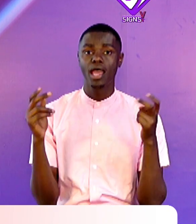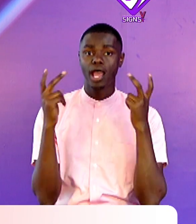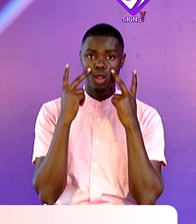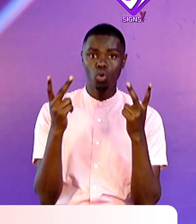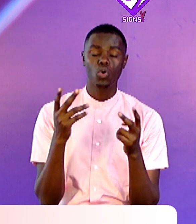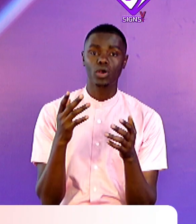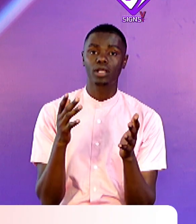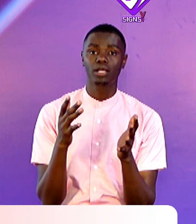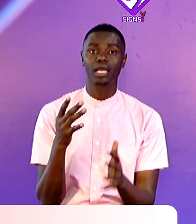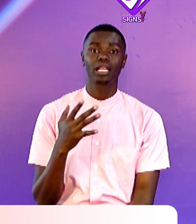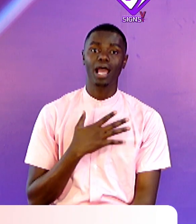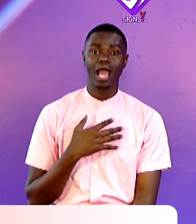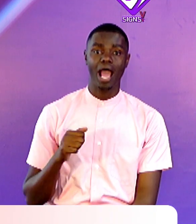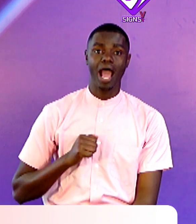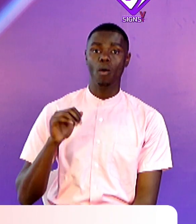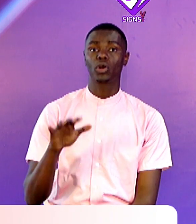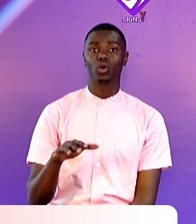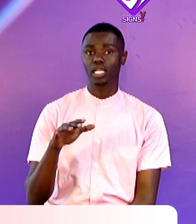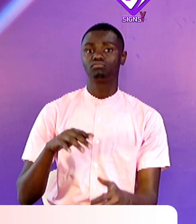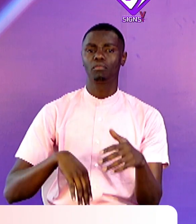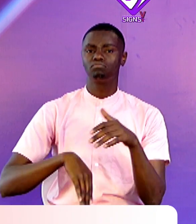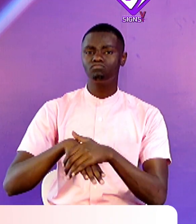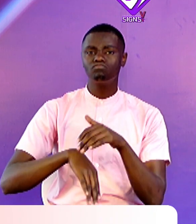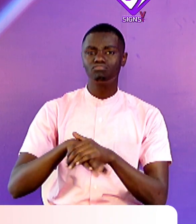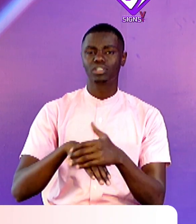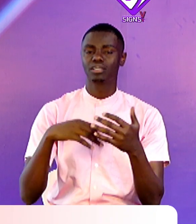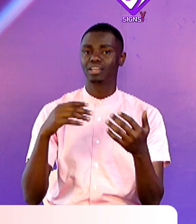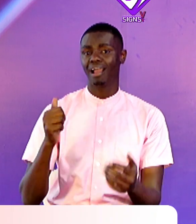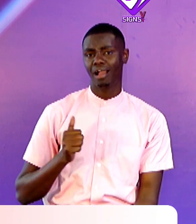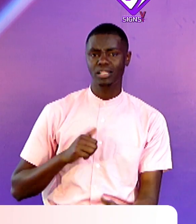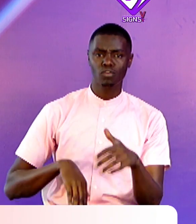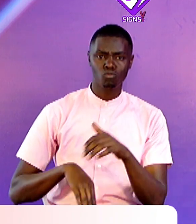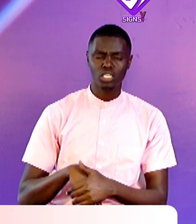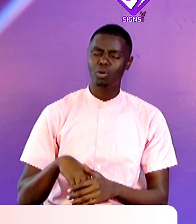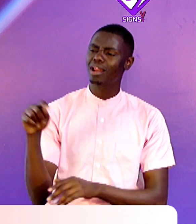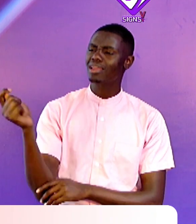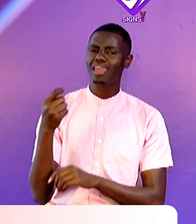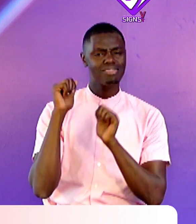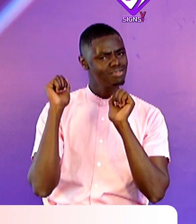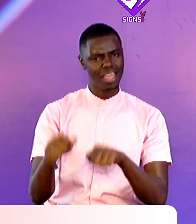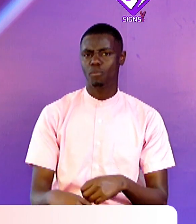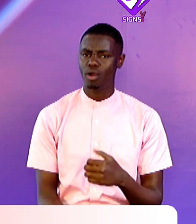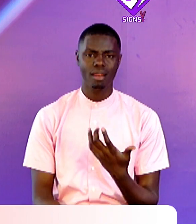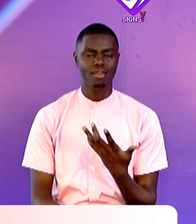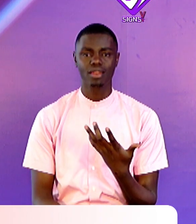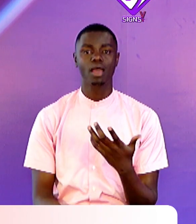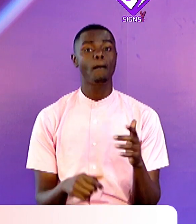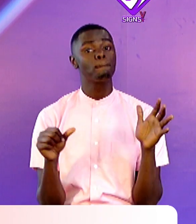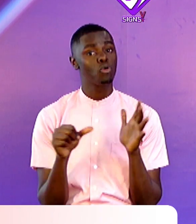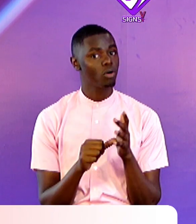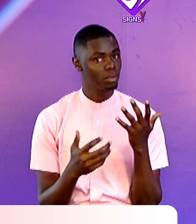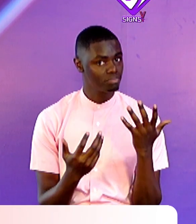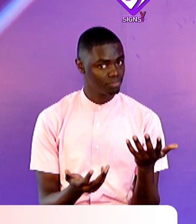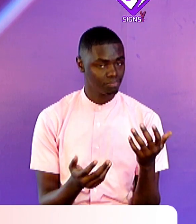our daughters have been doing in football. It's not that Kenya has not been able. We are well able. Yes. The problem